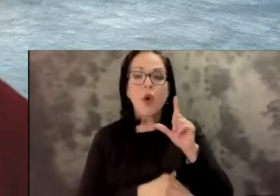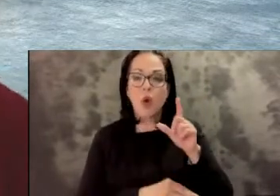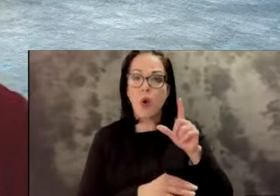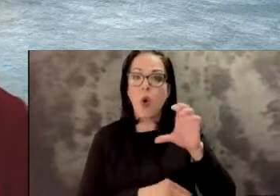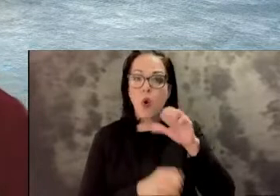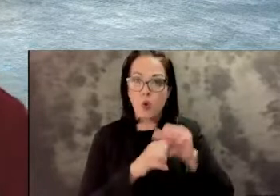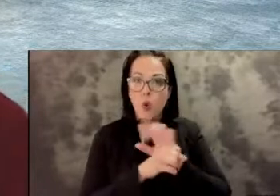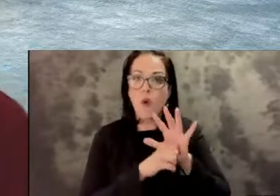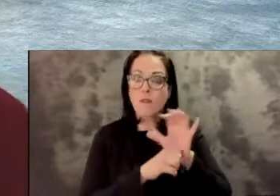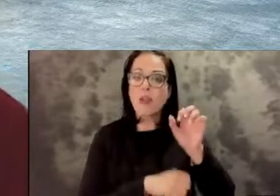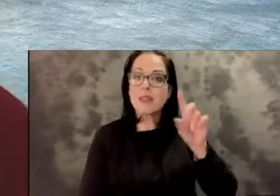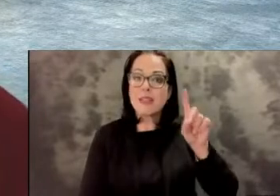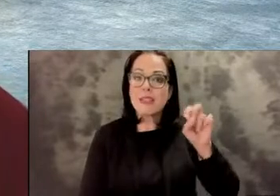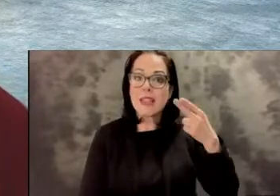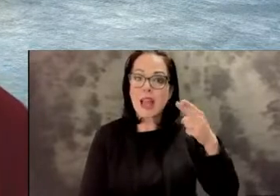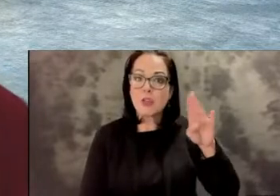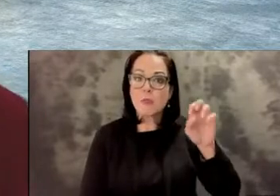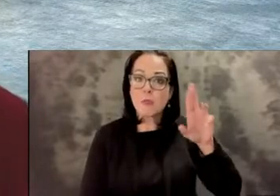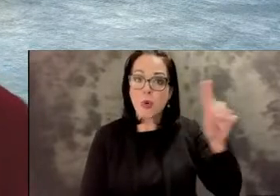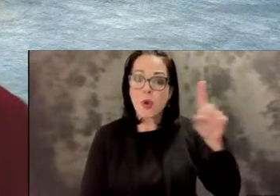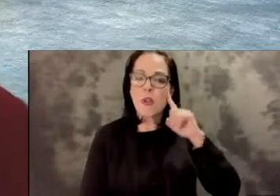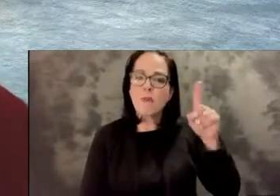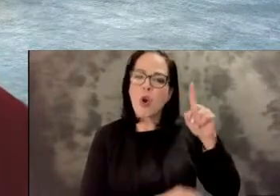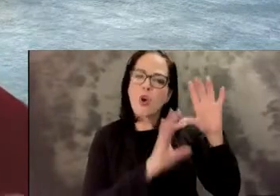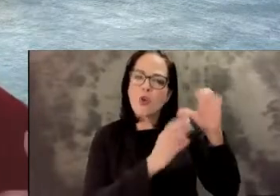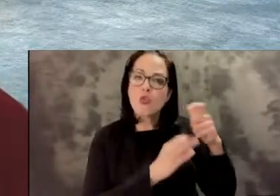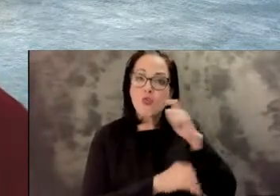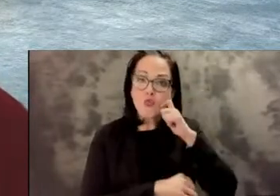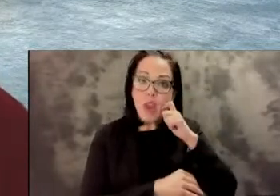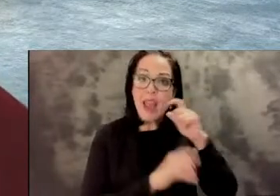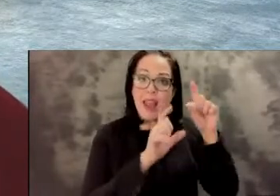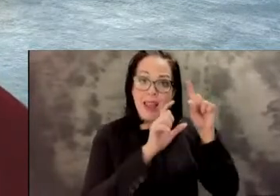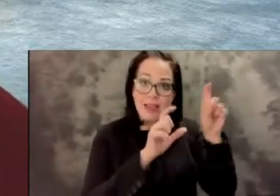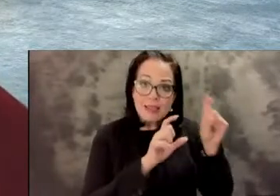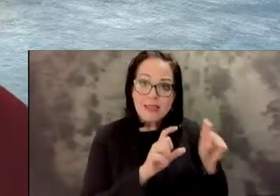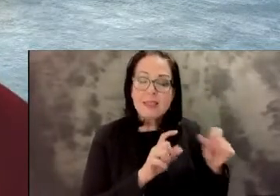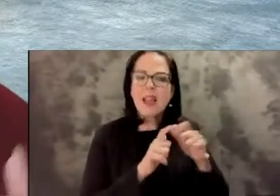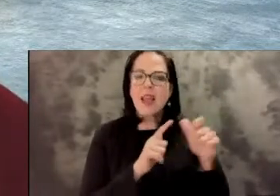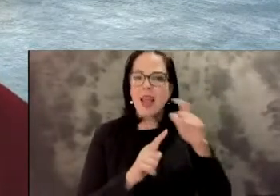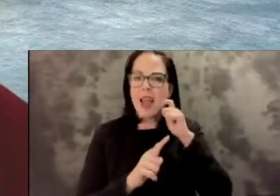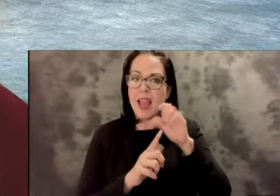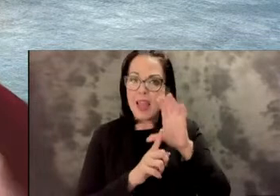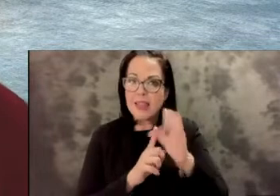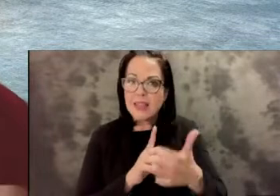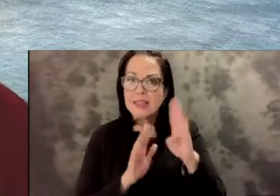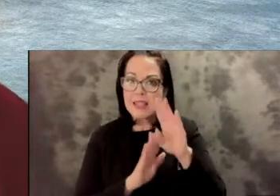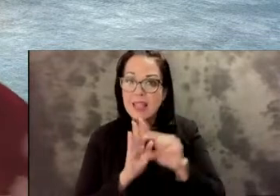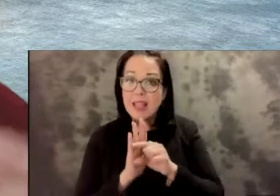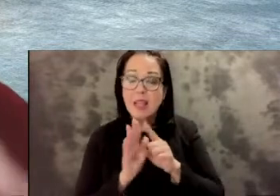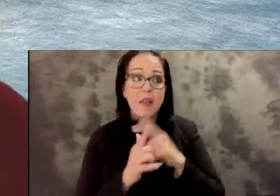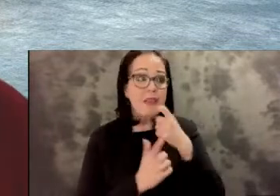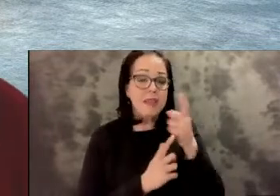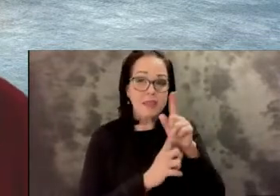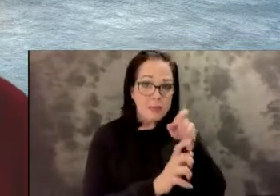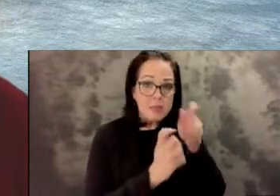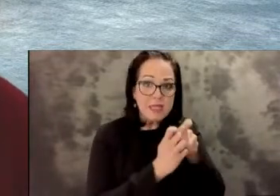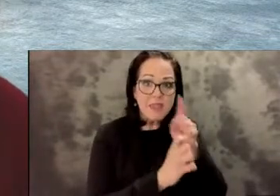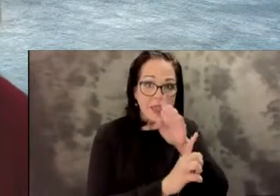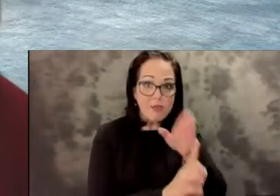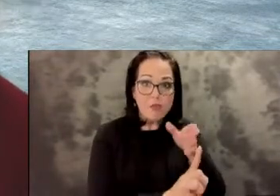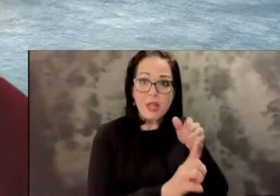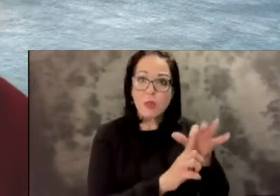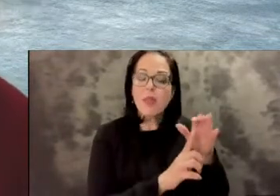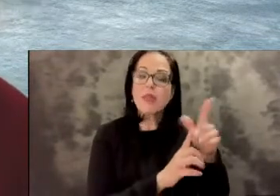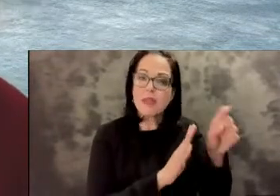that scrapes race and ethnicity vaccination data directly from the states. And they told me they found that there were